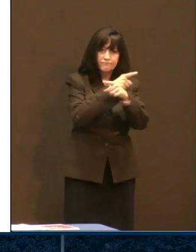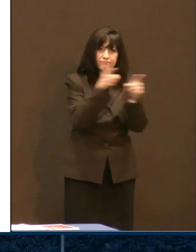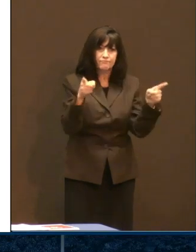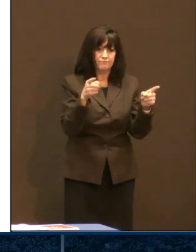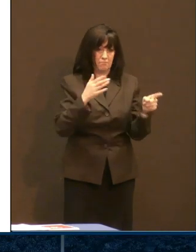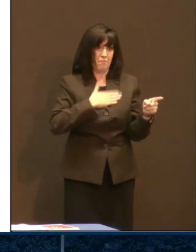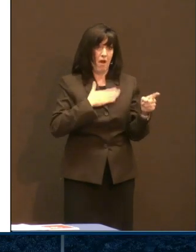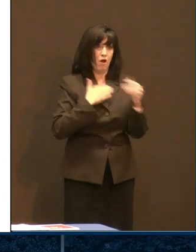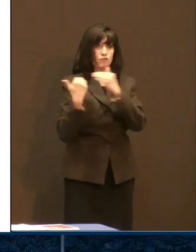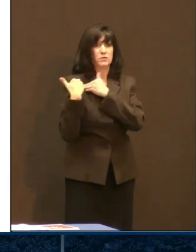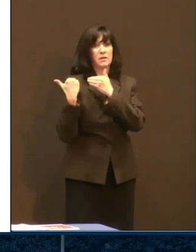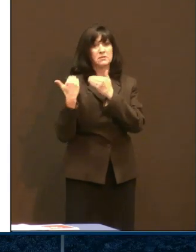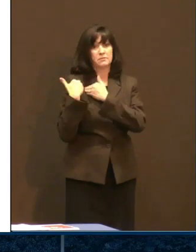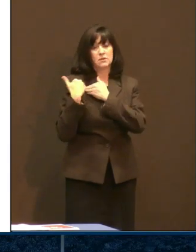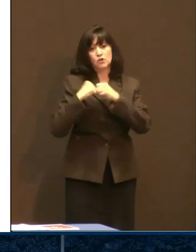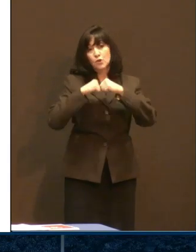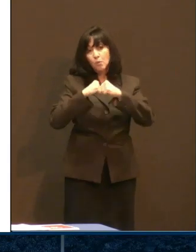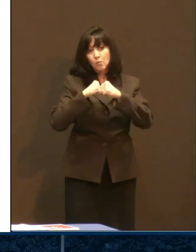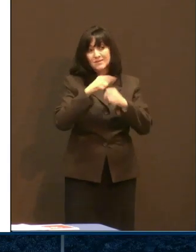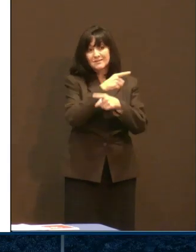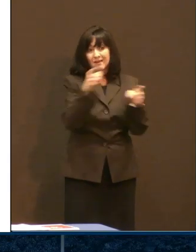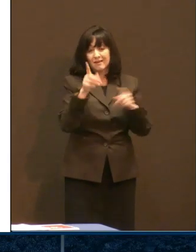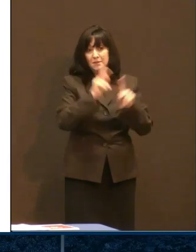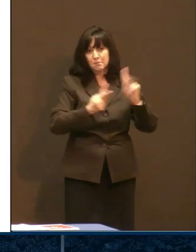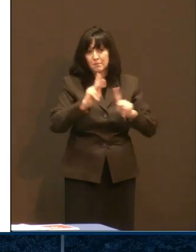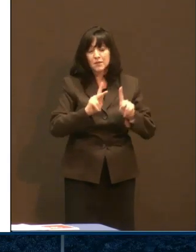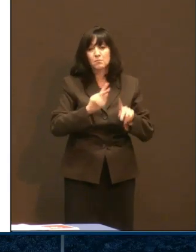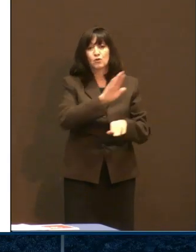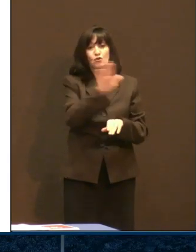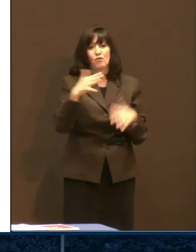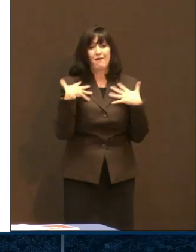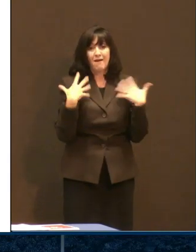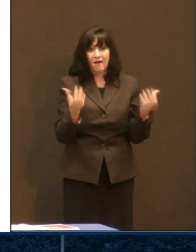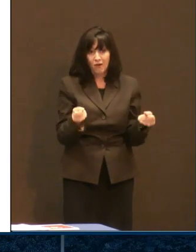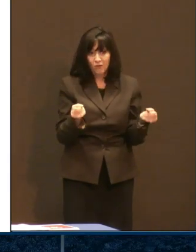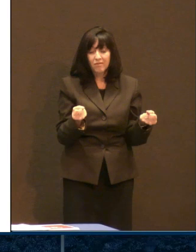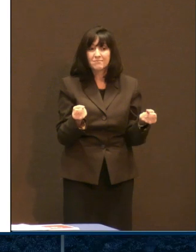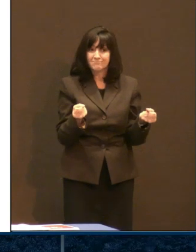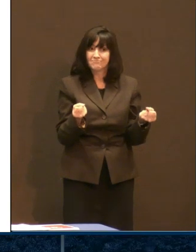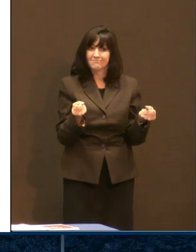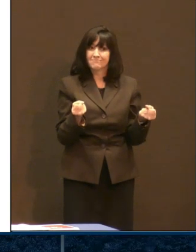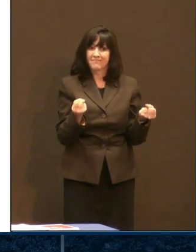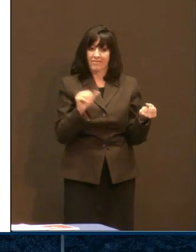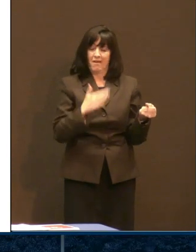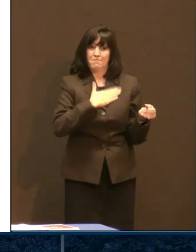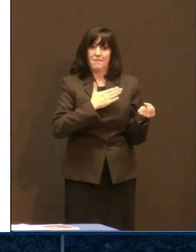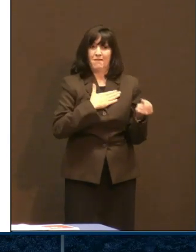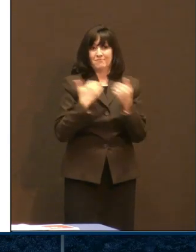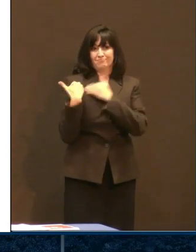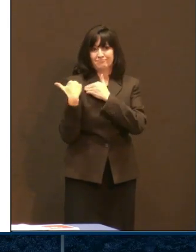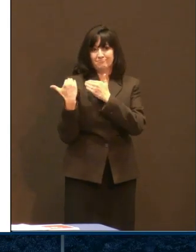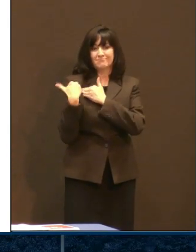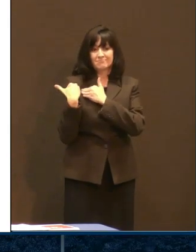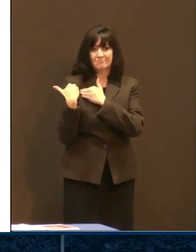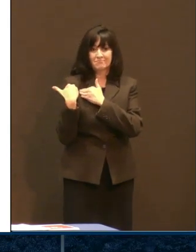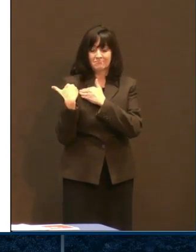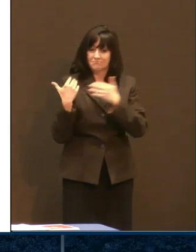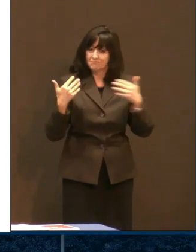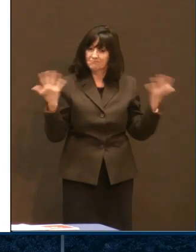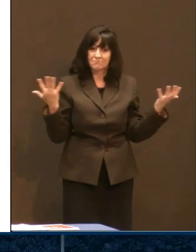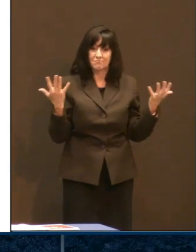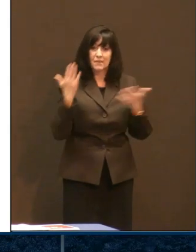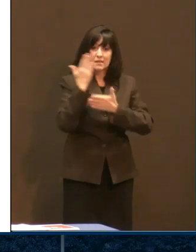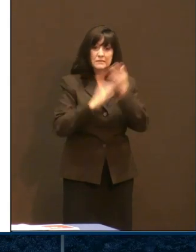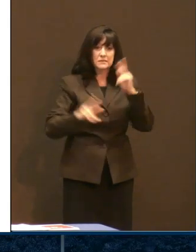state and make decisions to protect their health and welfare, and at the end of the day, let the chips fall where they